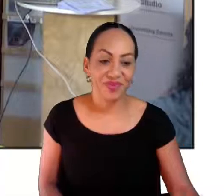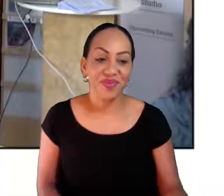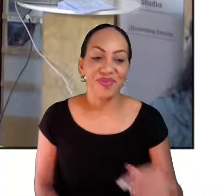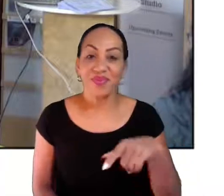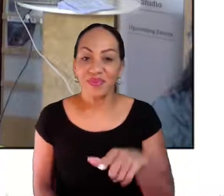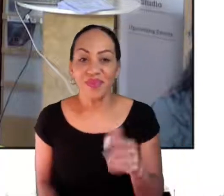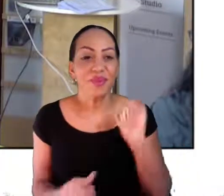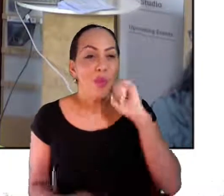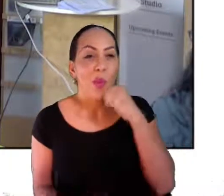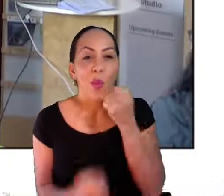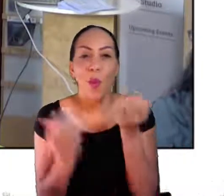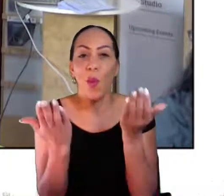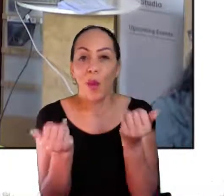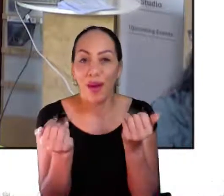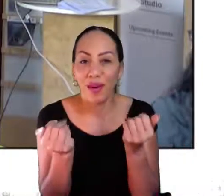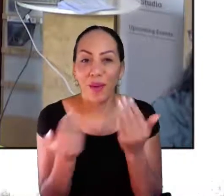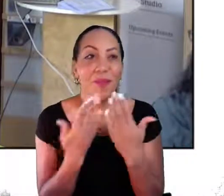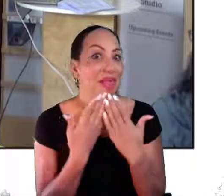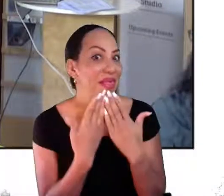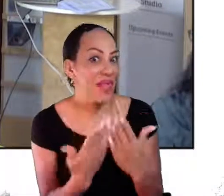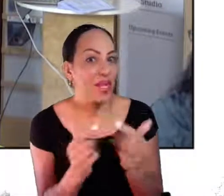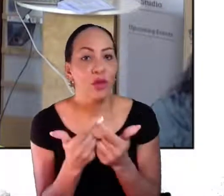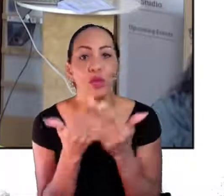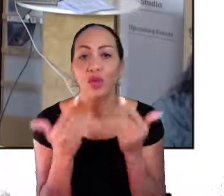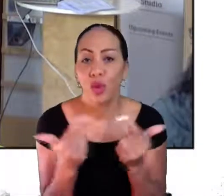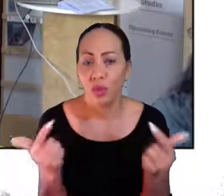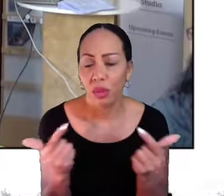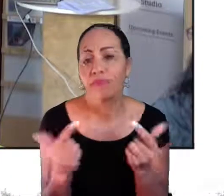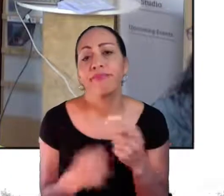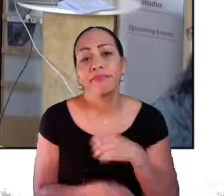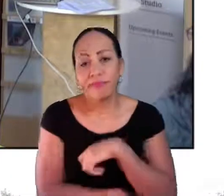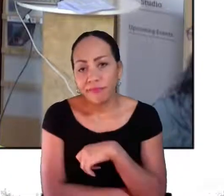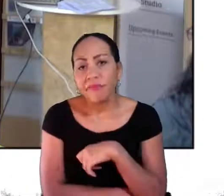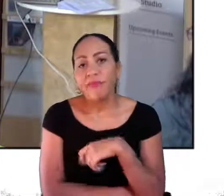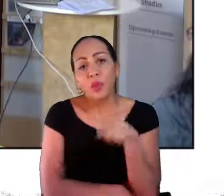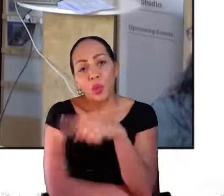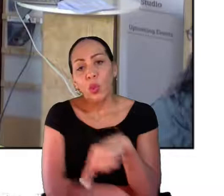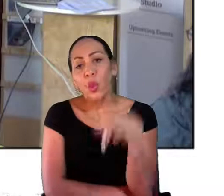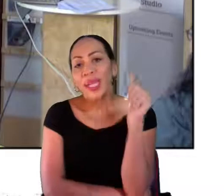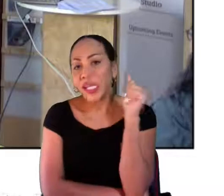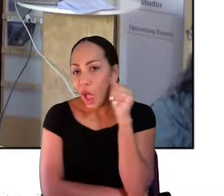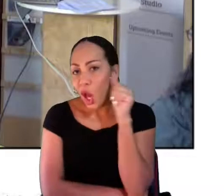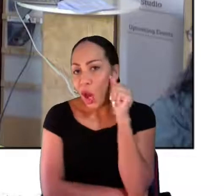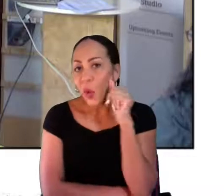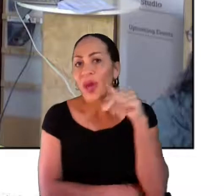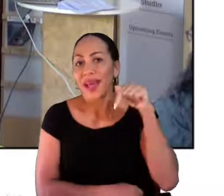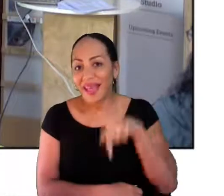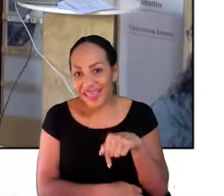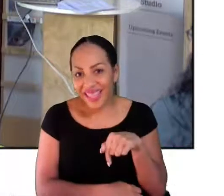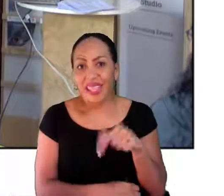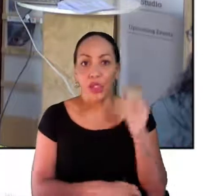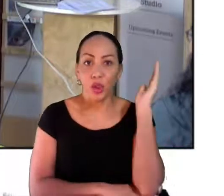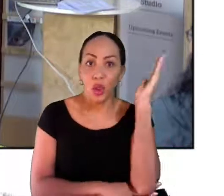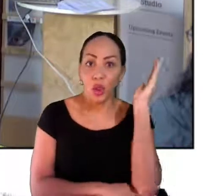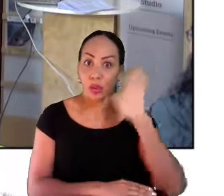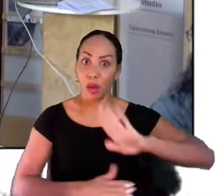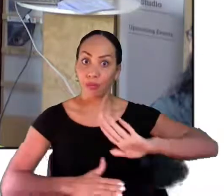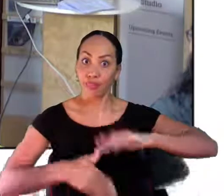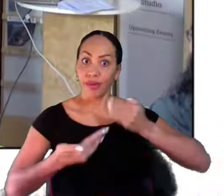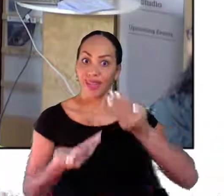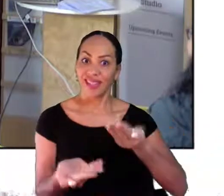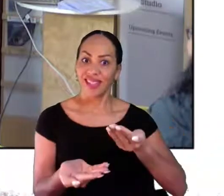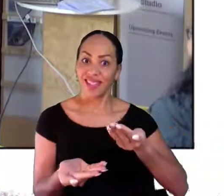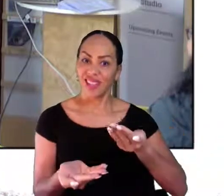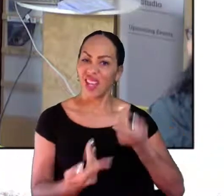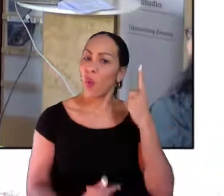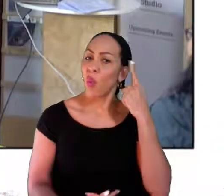Thanks so much. We know that these talks are usually presentation talks, and so we thought we'd change it up a bit,